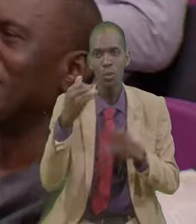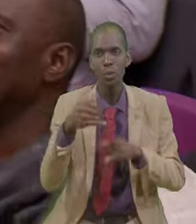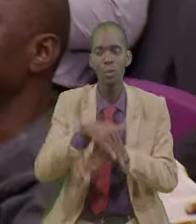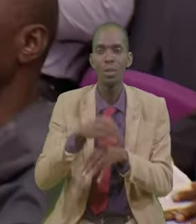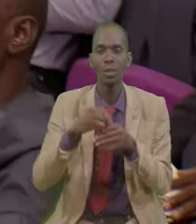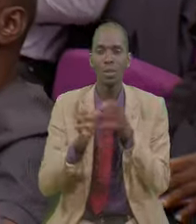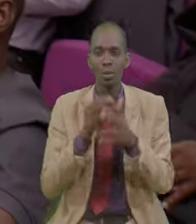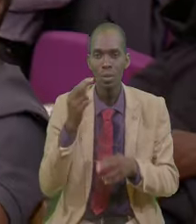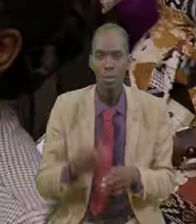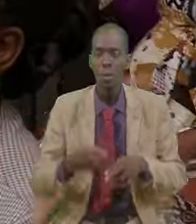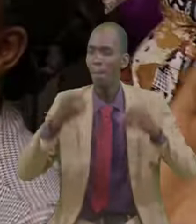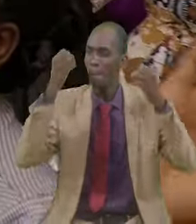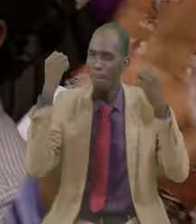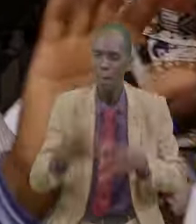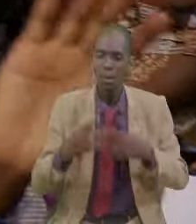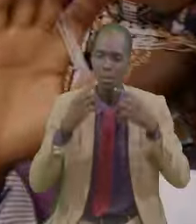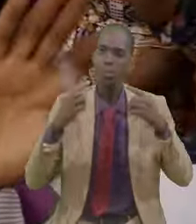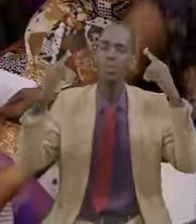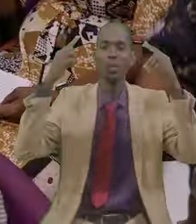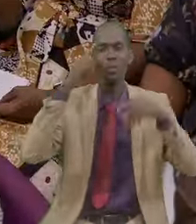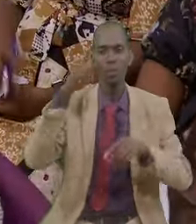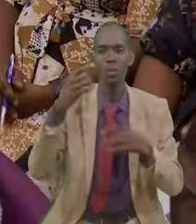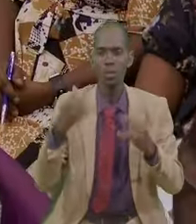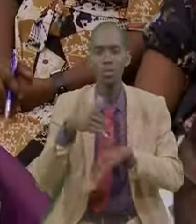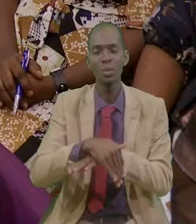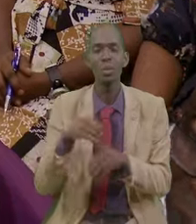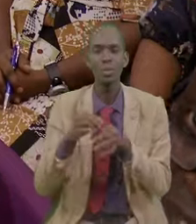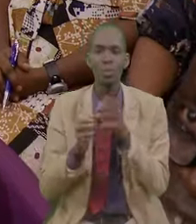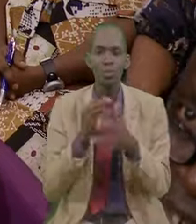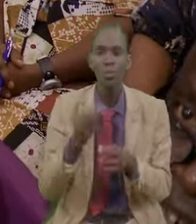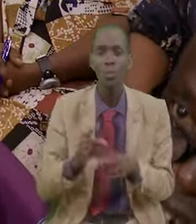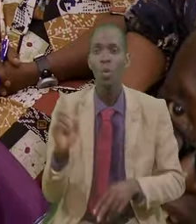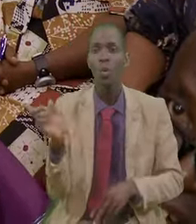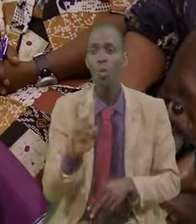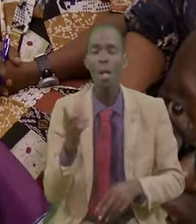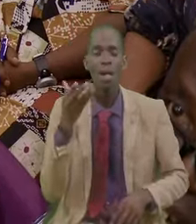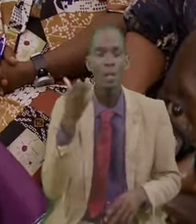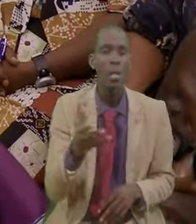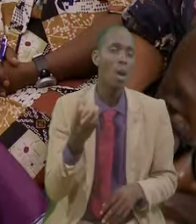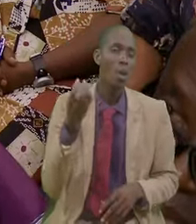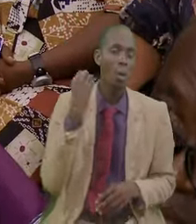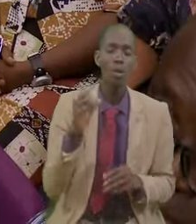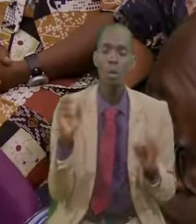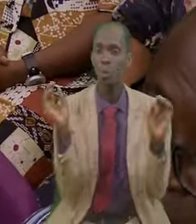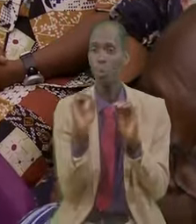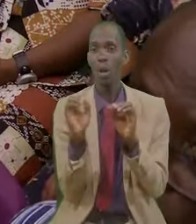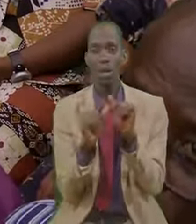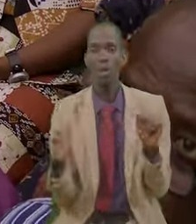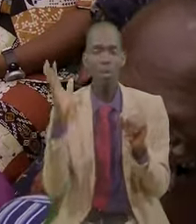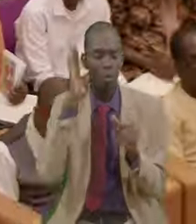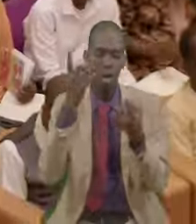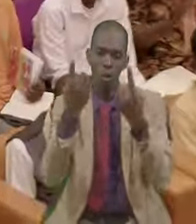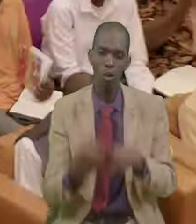breaking prosperity tonight. Where there was nothing, everything is going to